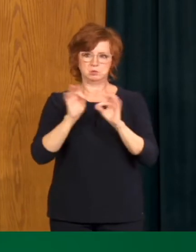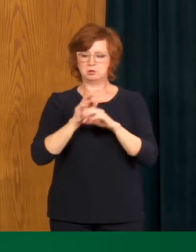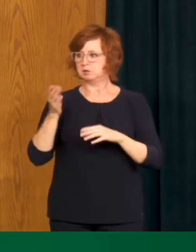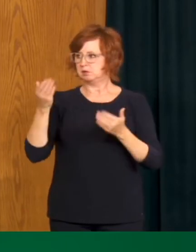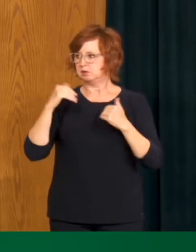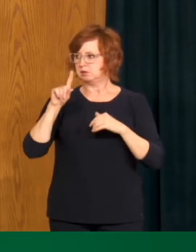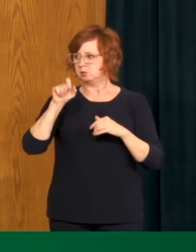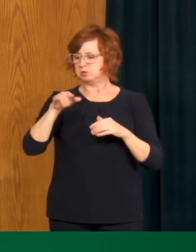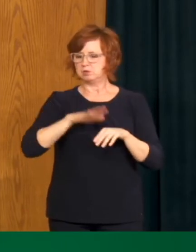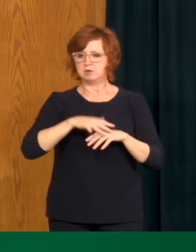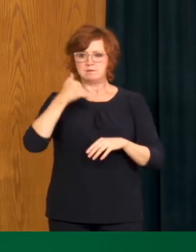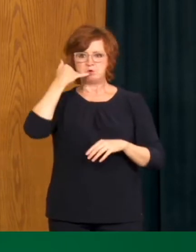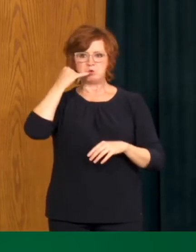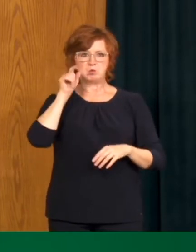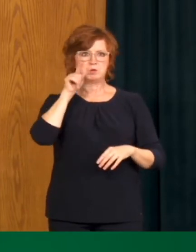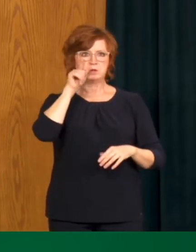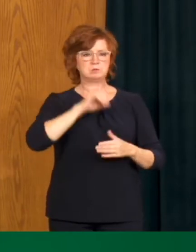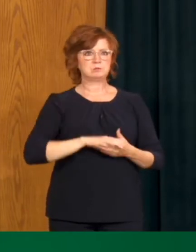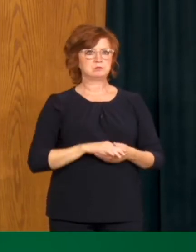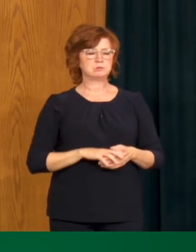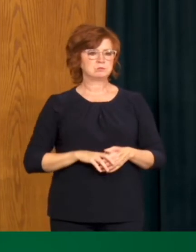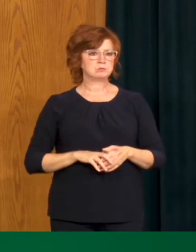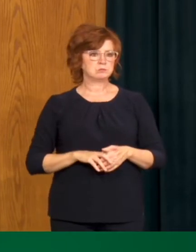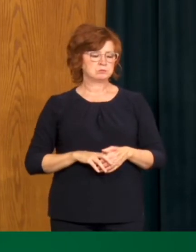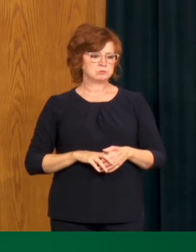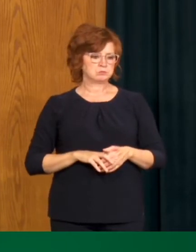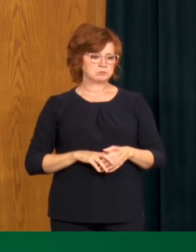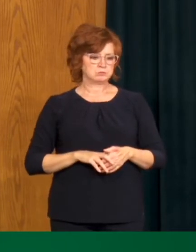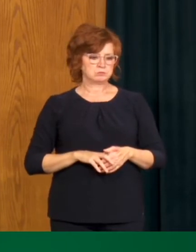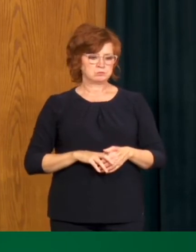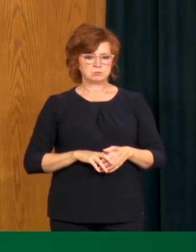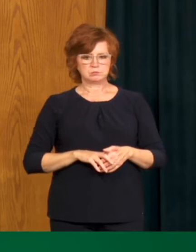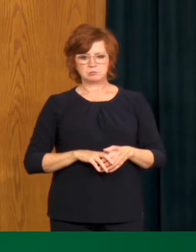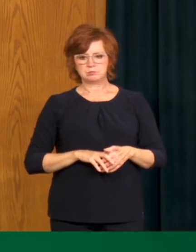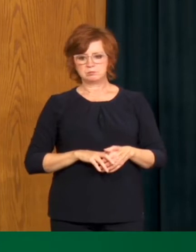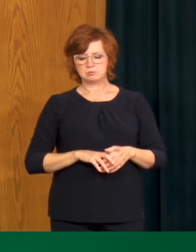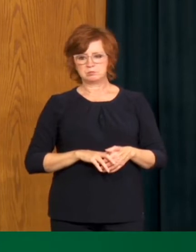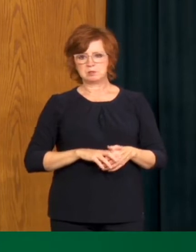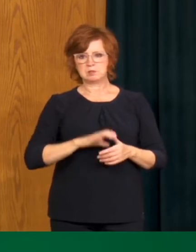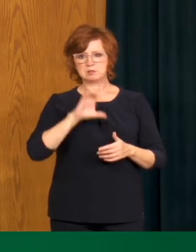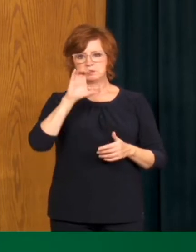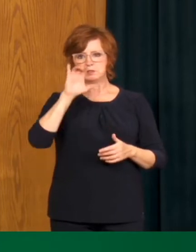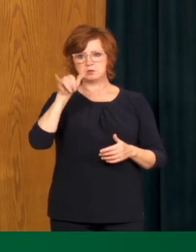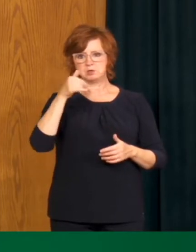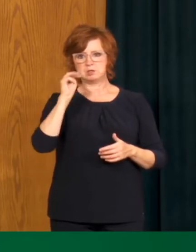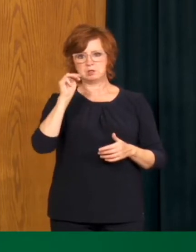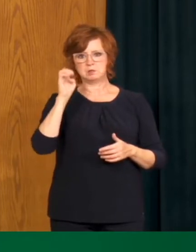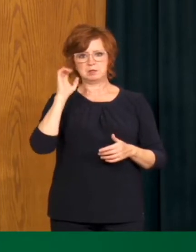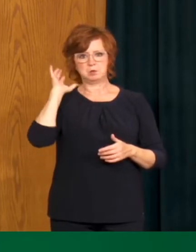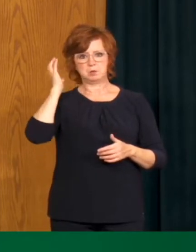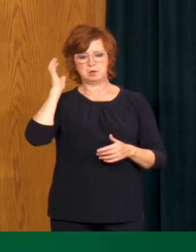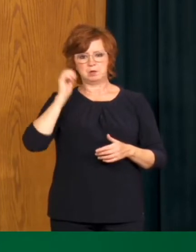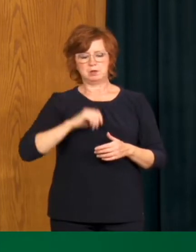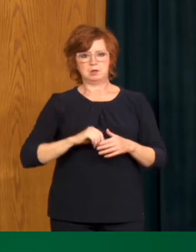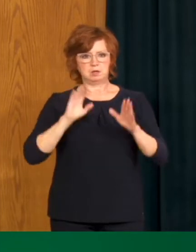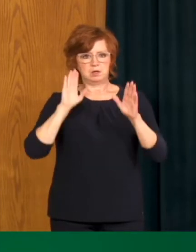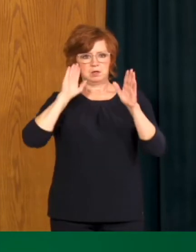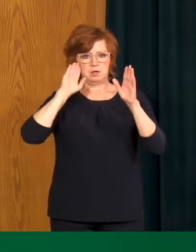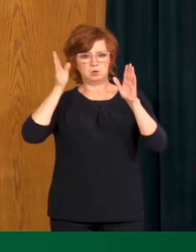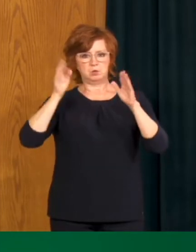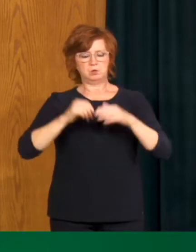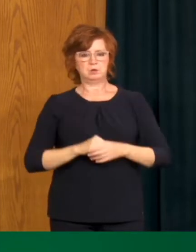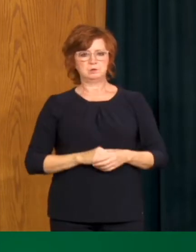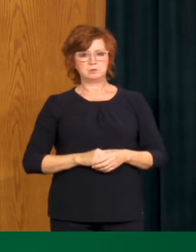next question from the phone lines. We have Britton Gray with CJME. Yeah, hi. I'm